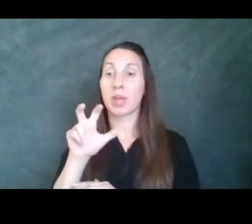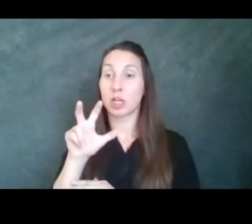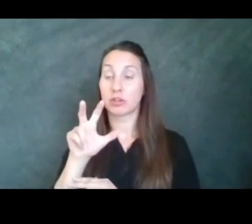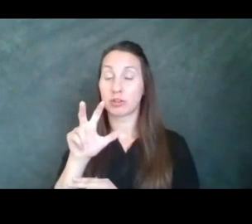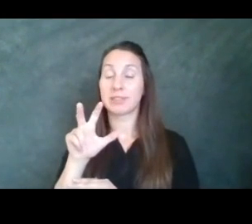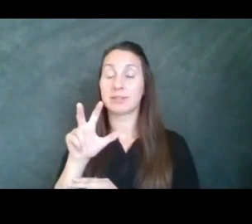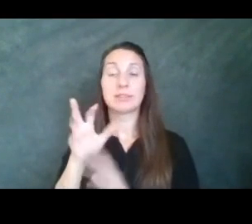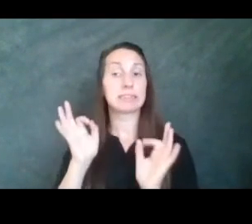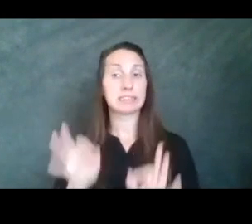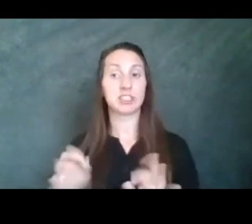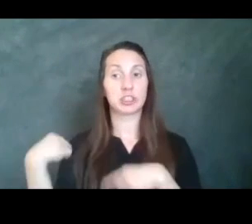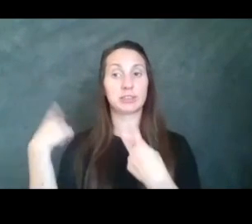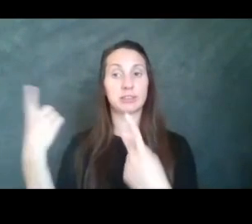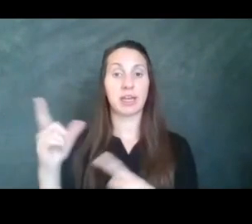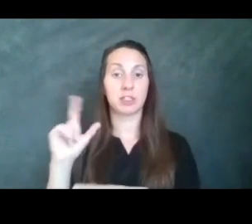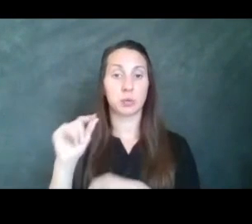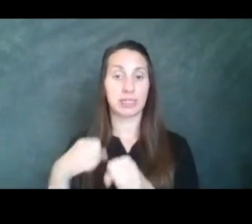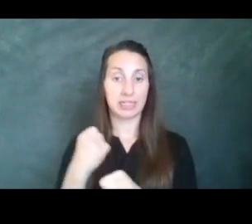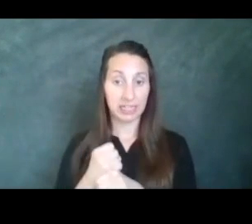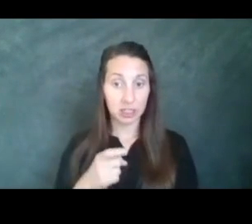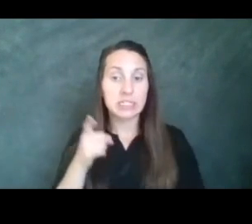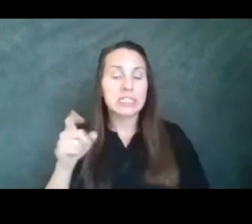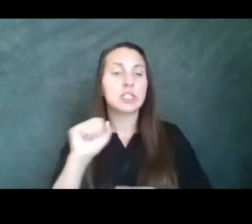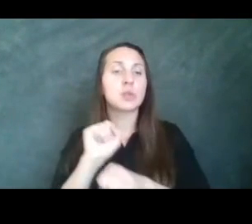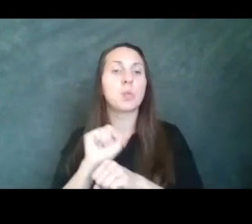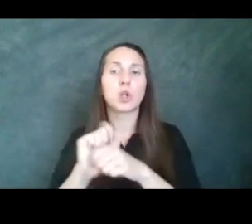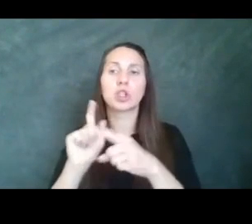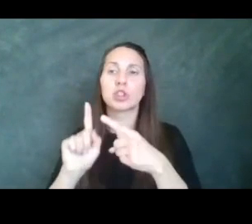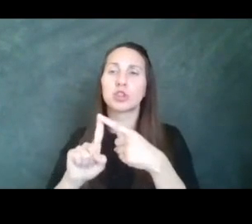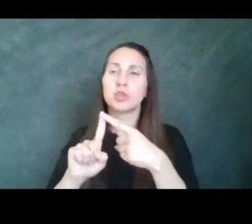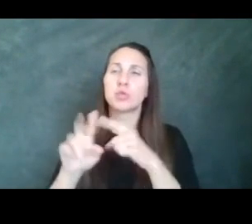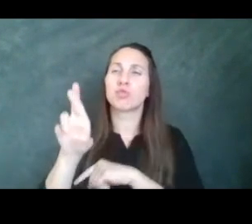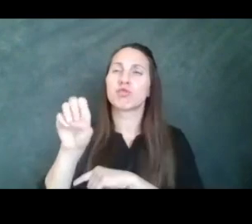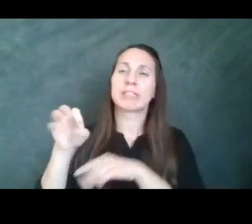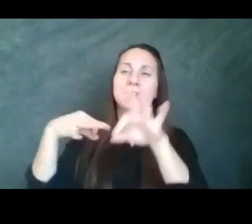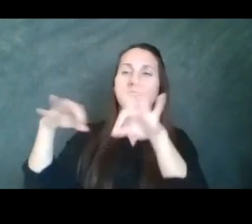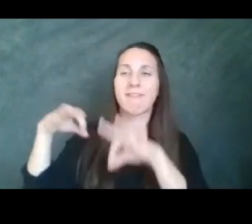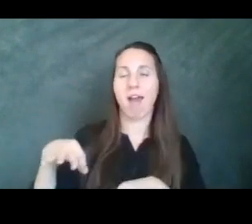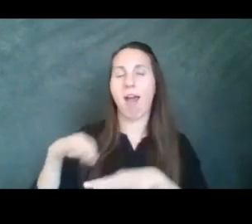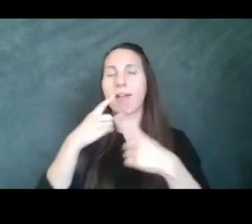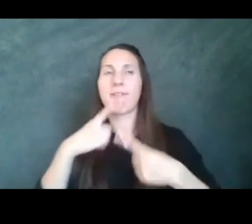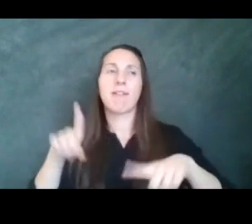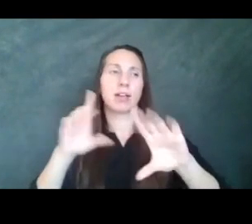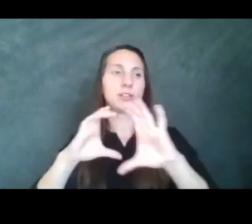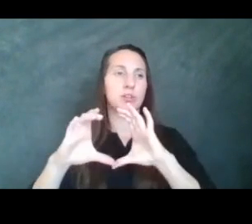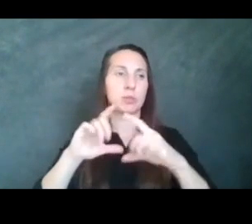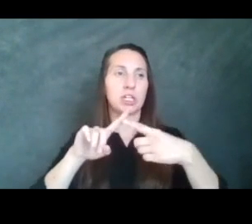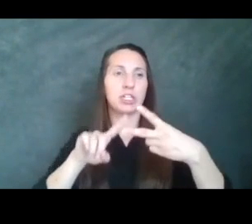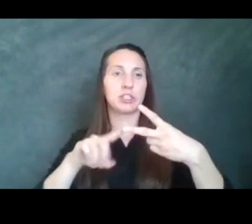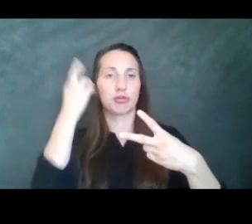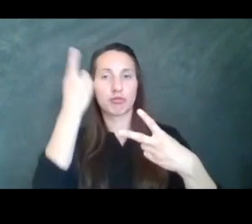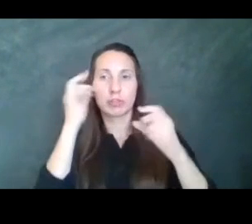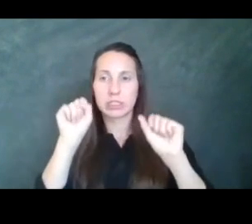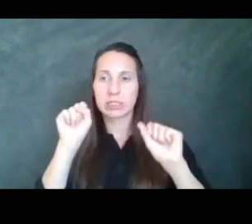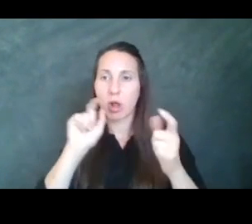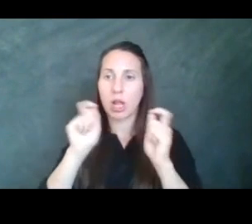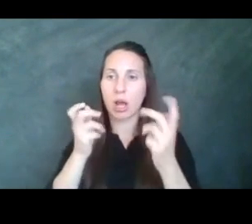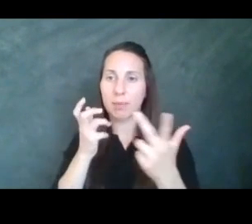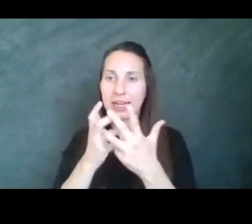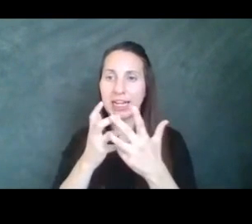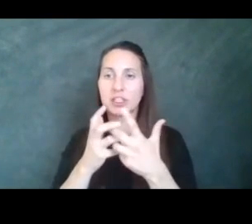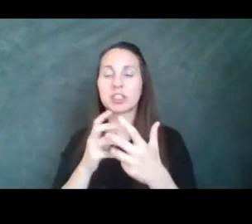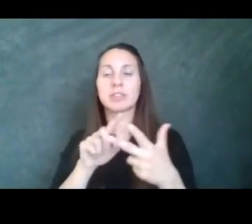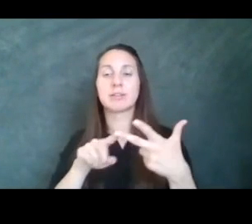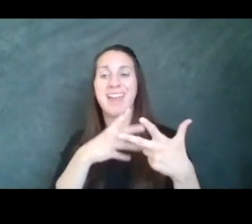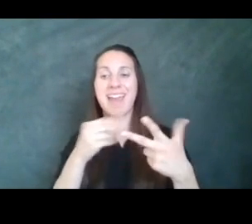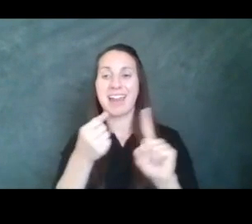20 years. He's worked to redefine effective communication, reasonable accommodation, and expand the rights